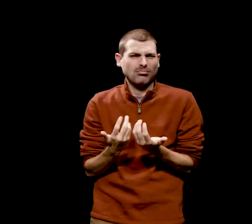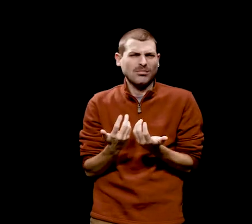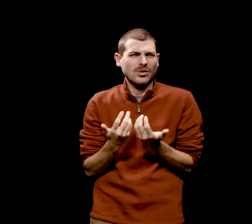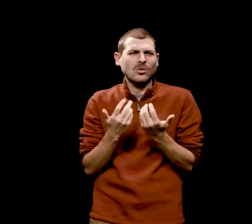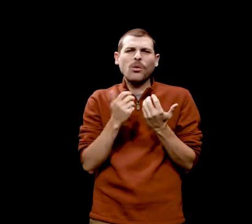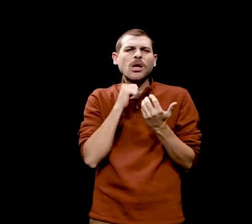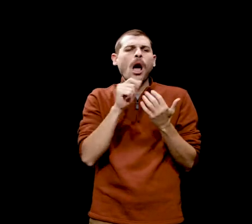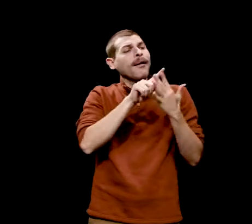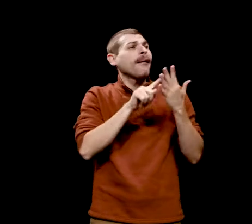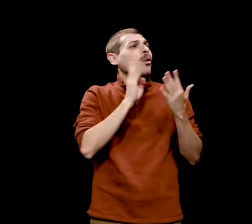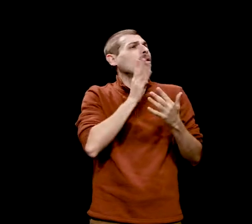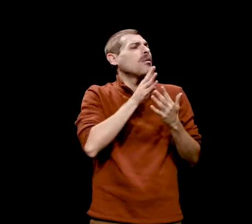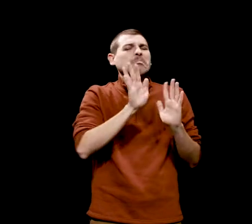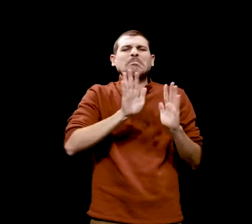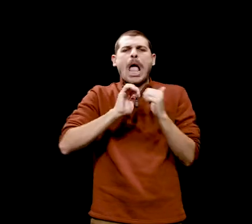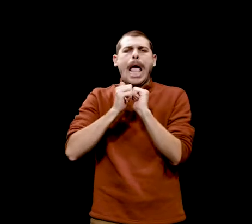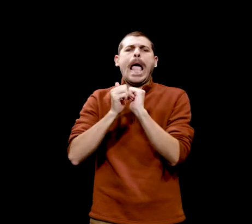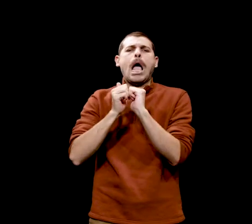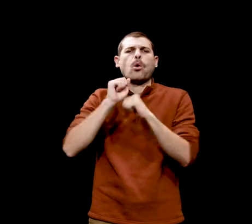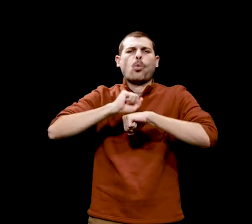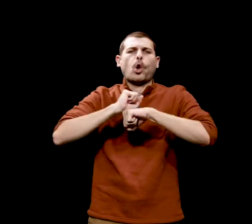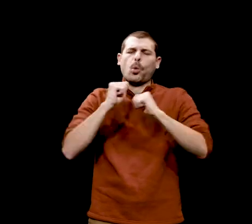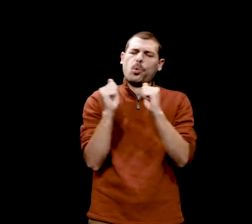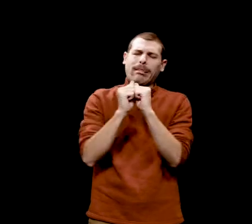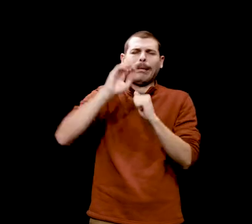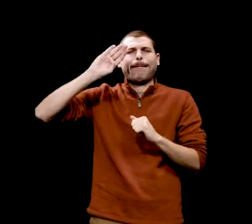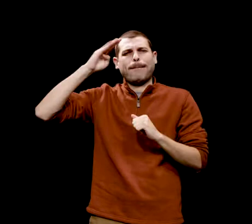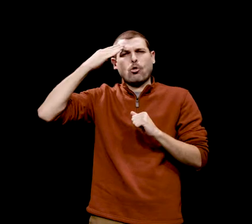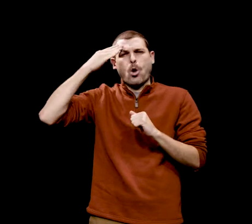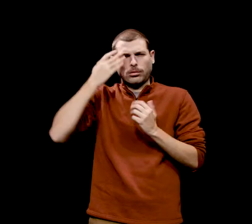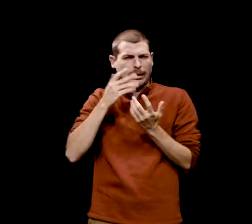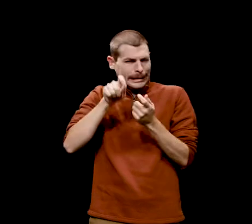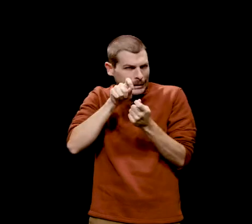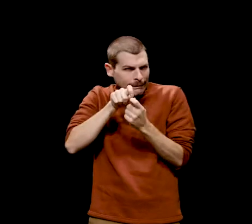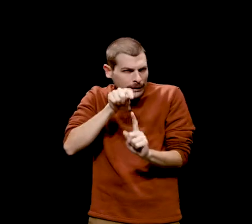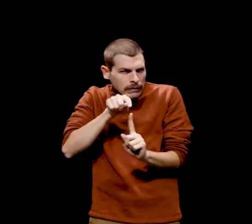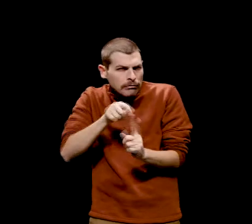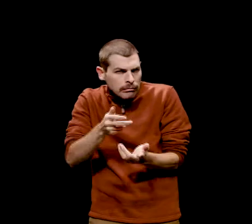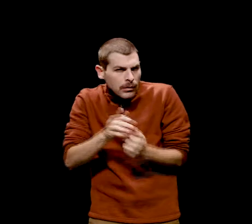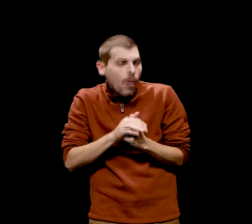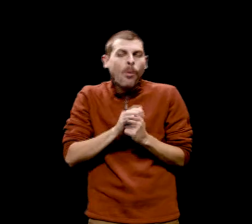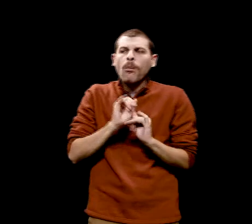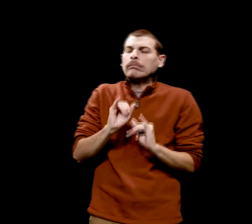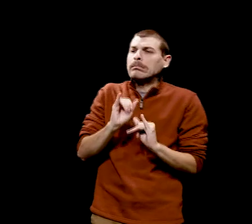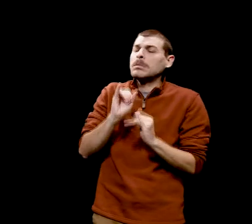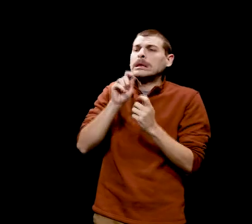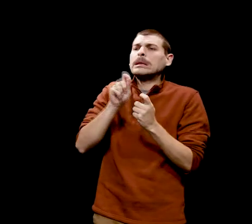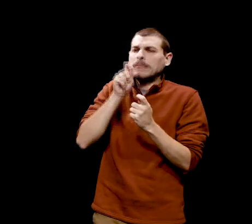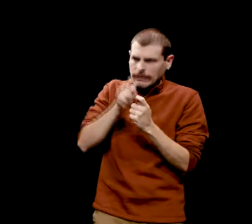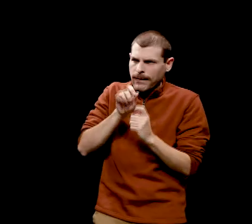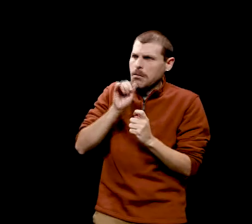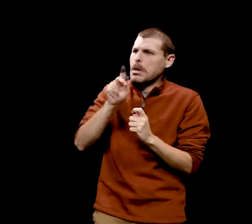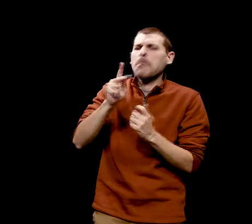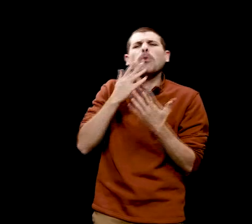specifically to help Black Portlanders? Okay, so more specifically, thank you for clarifying. More specifically, there